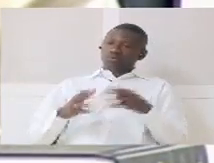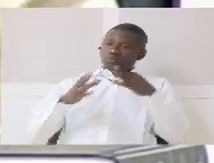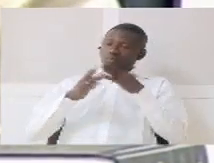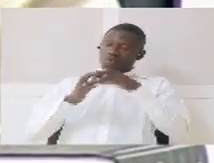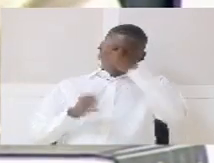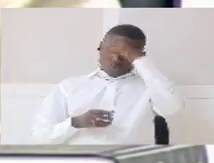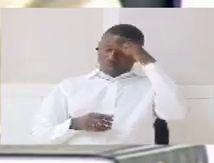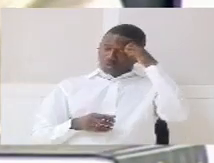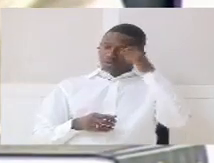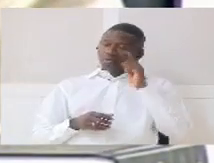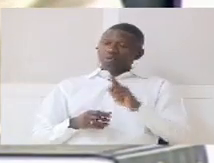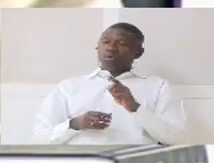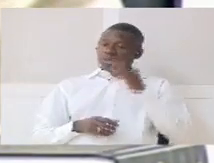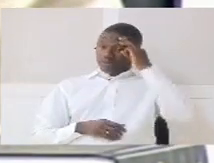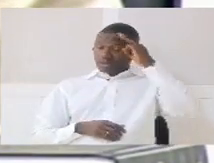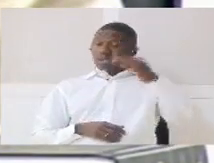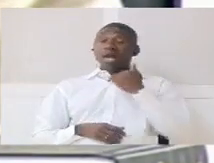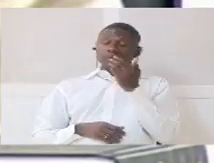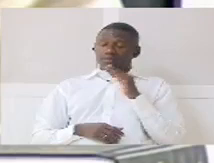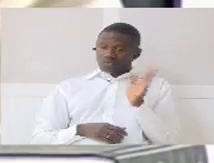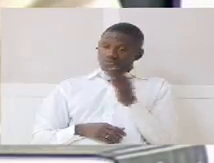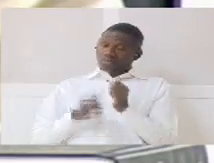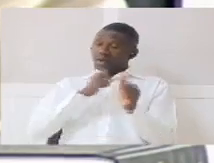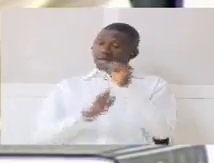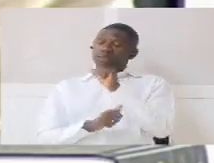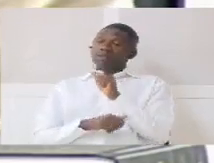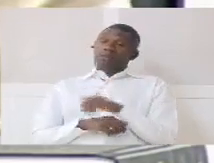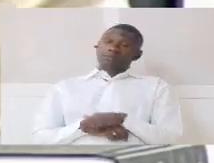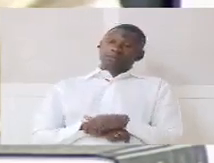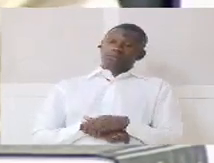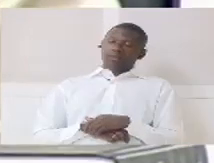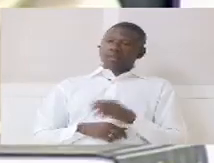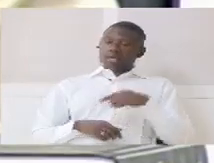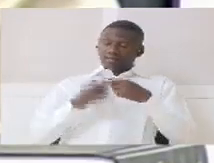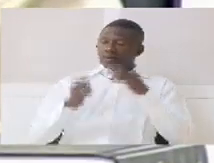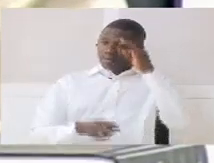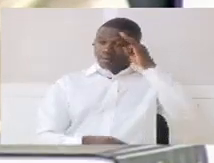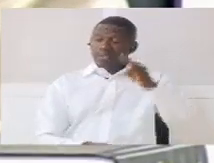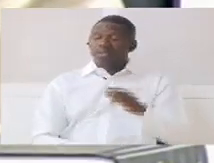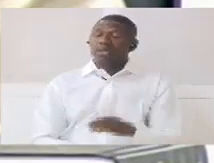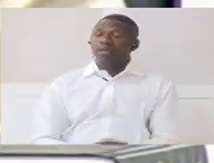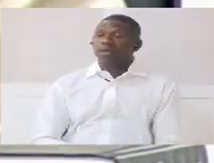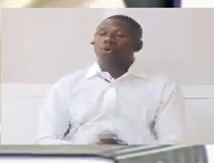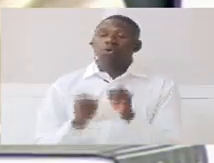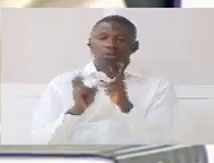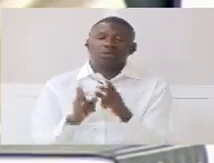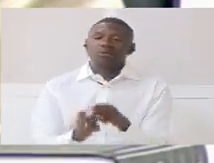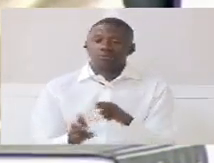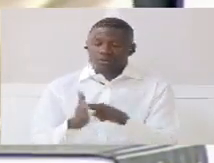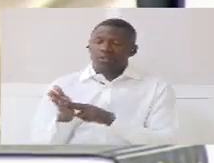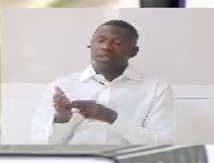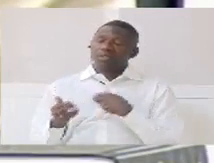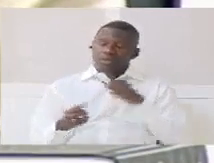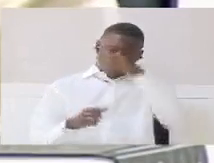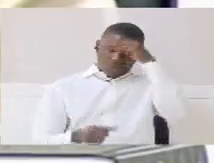But the ministry asked me to go back. Doku Kelano. He said he cannot work with me. Minister, okay, we need his service here. The minister said to